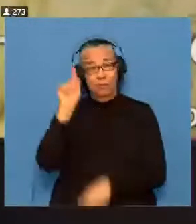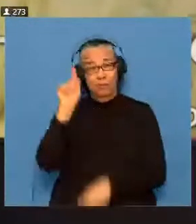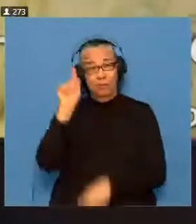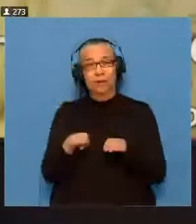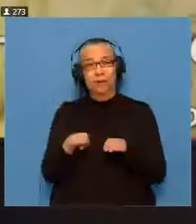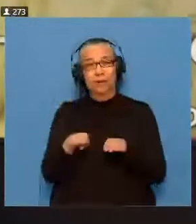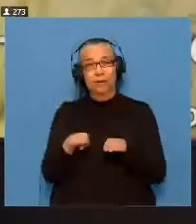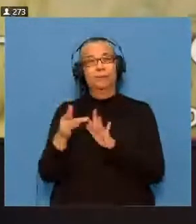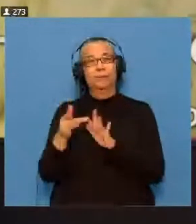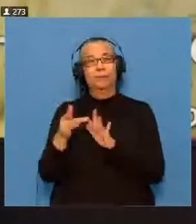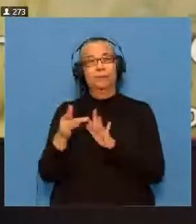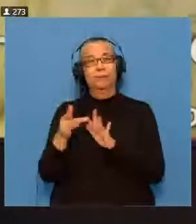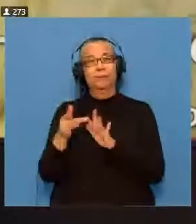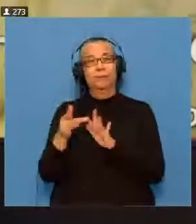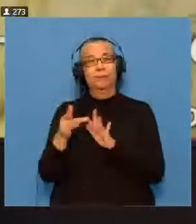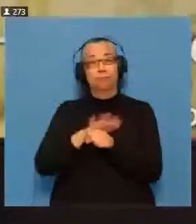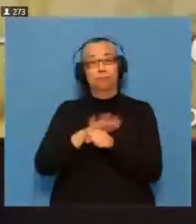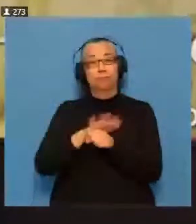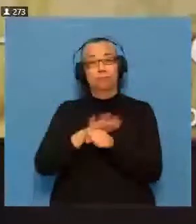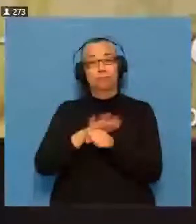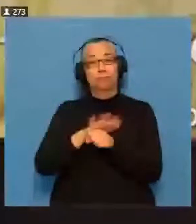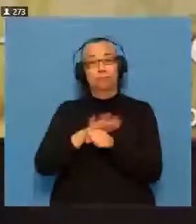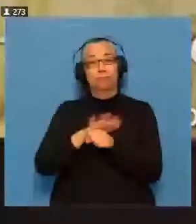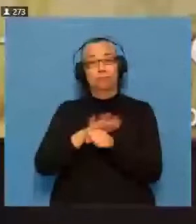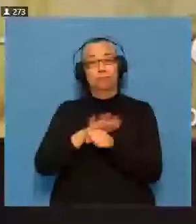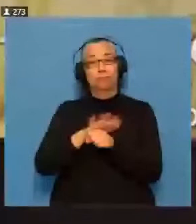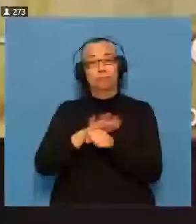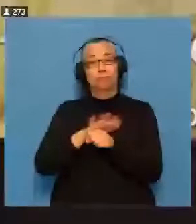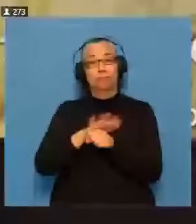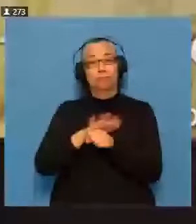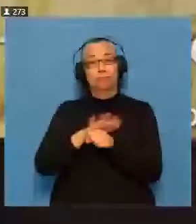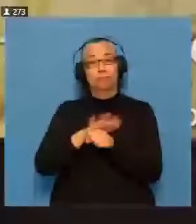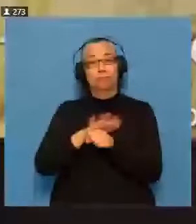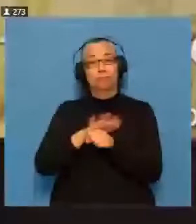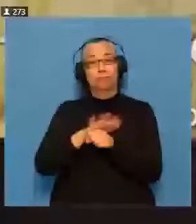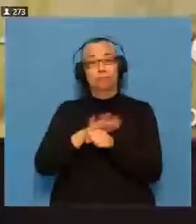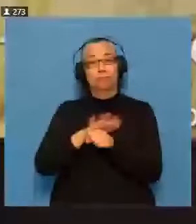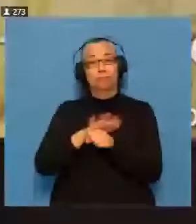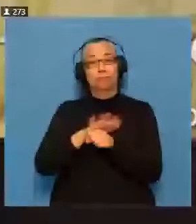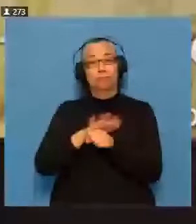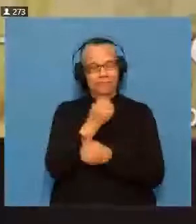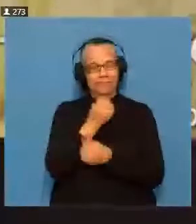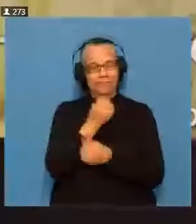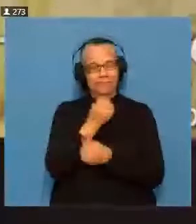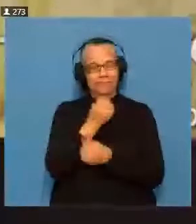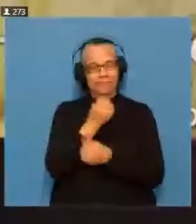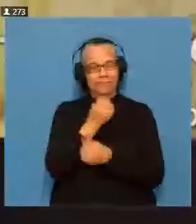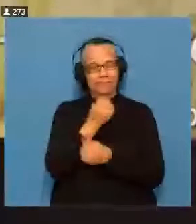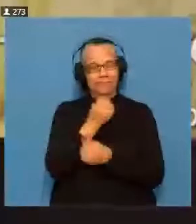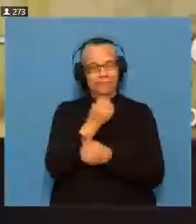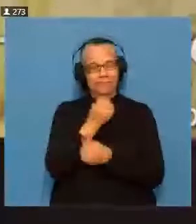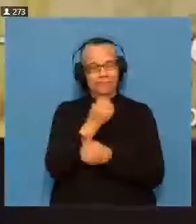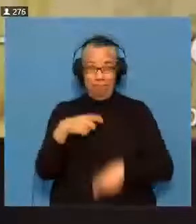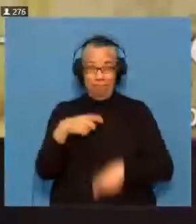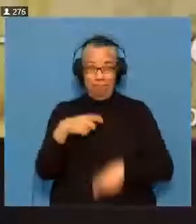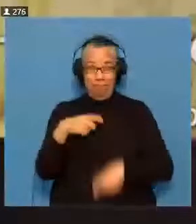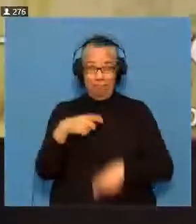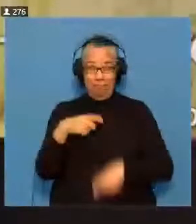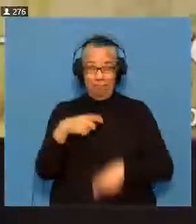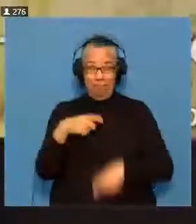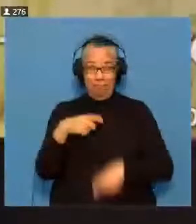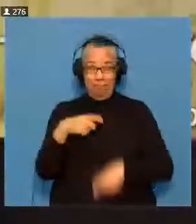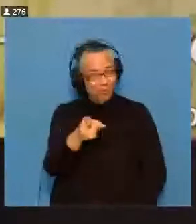coronavirus.gov.bm. And finally, in closing, stay safe, Bermuda, and remember, I wear a mask to protect you, and you wear a mask to protect